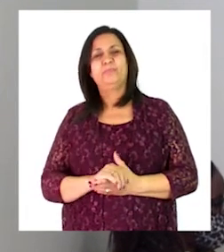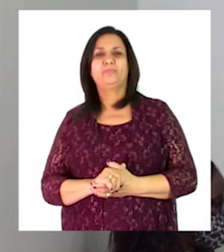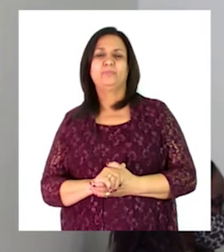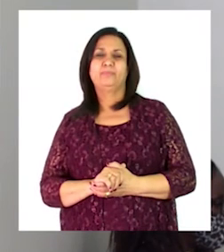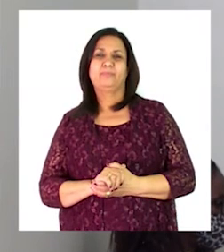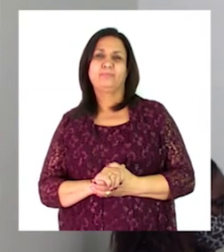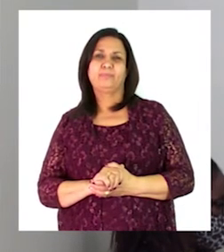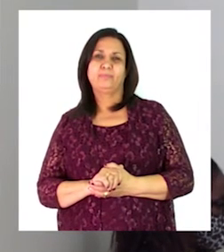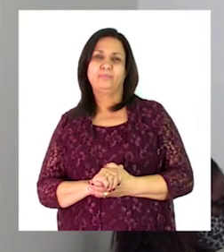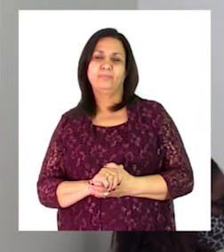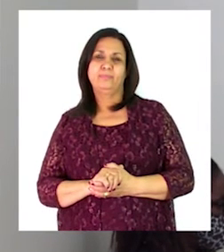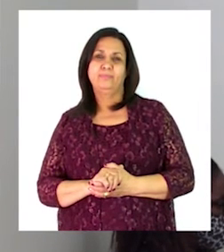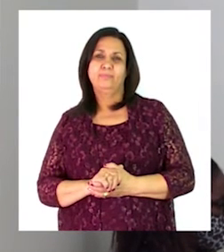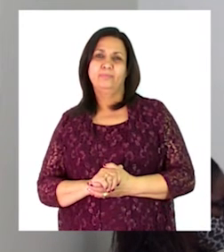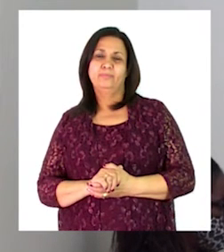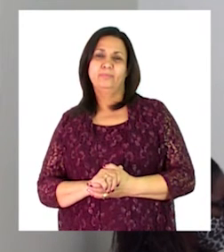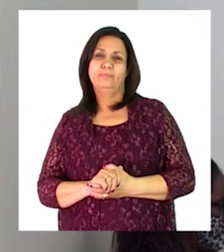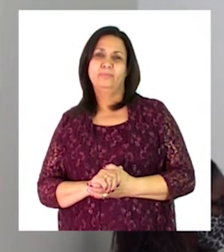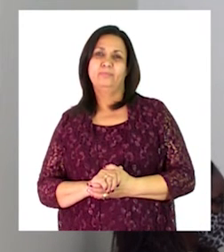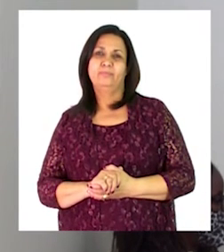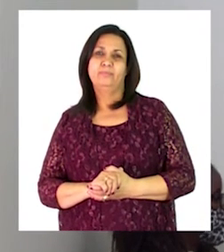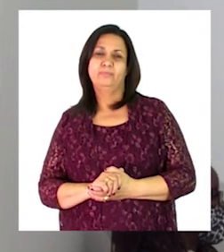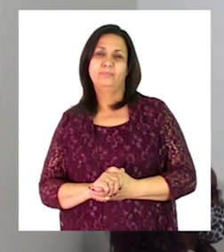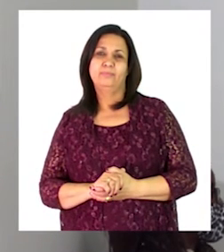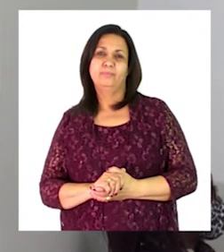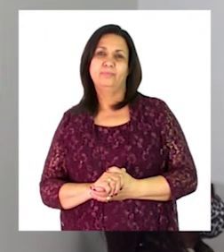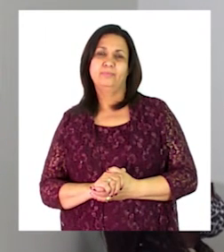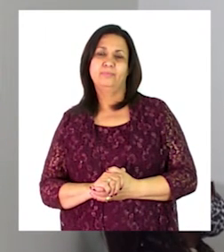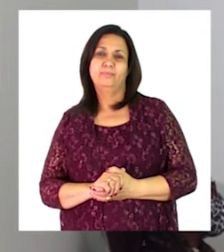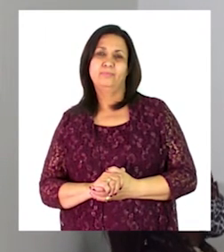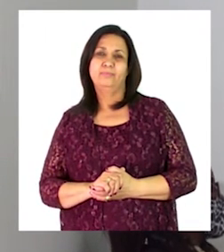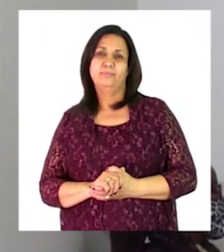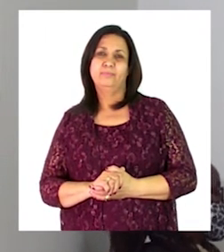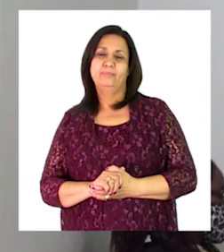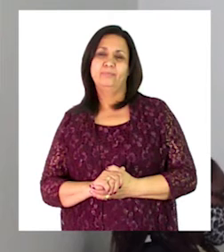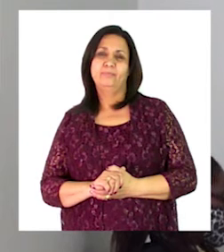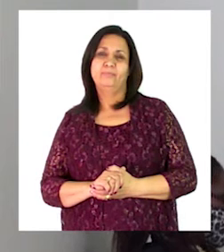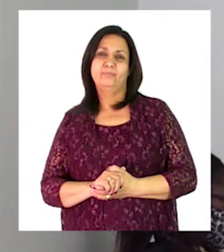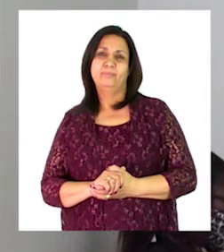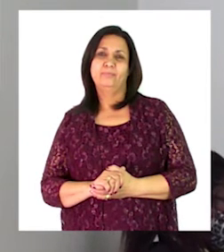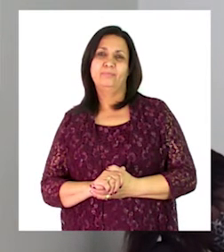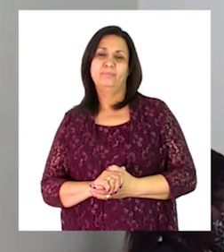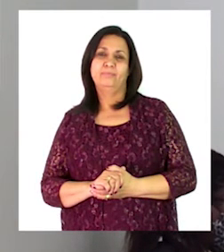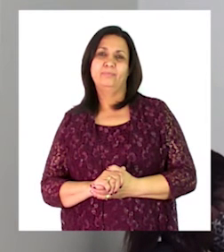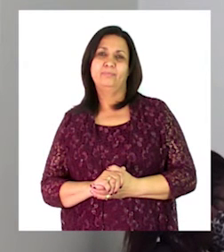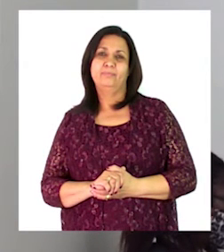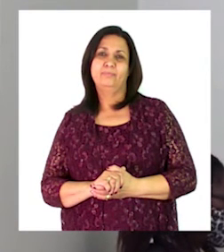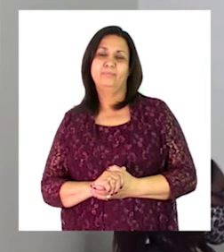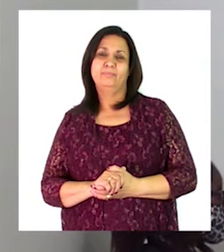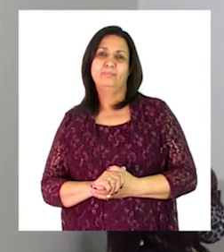Round, down, A stummy, and up, straight